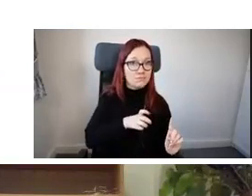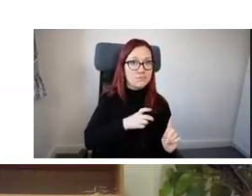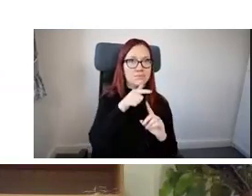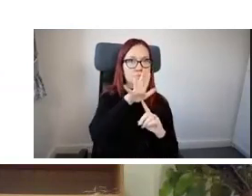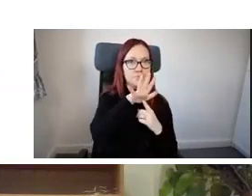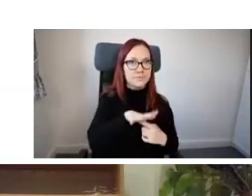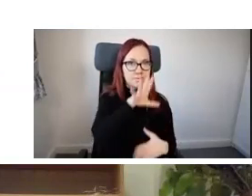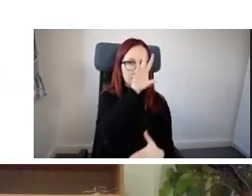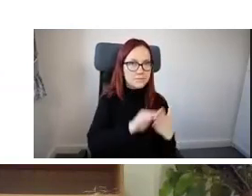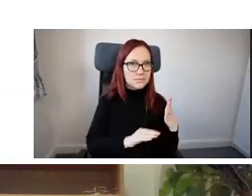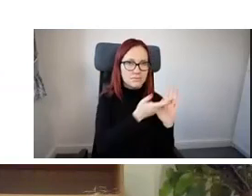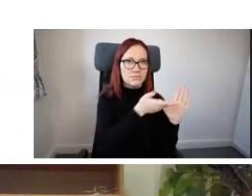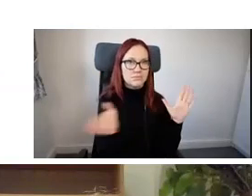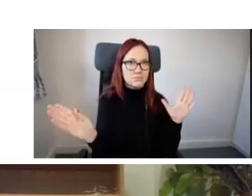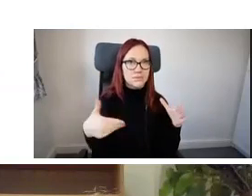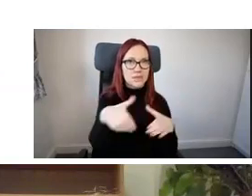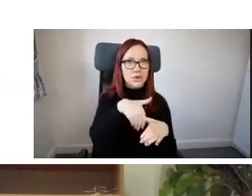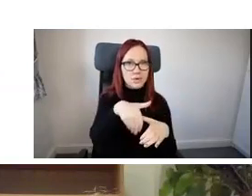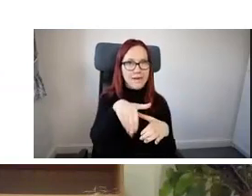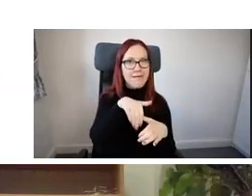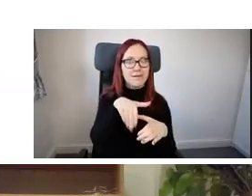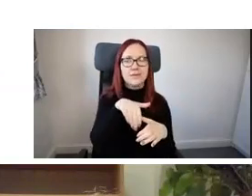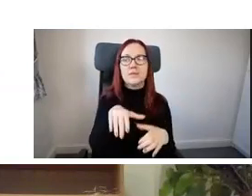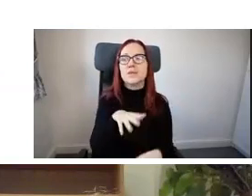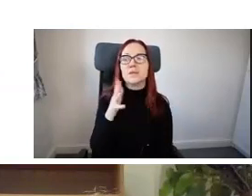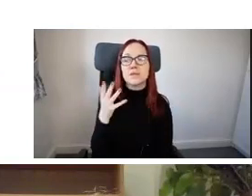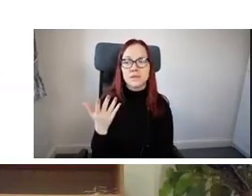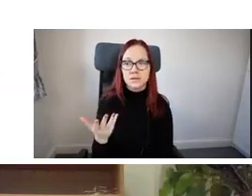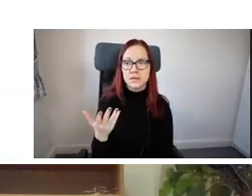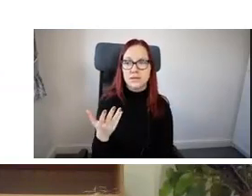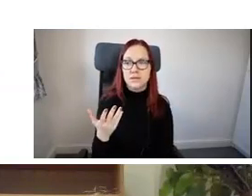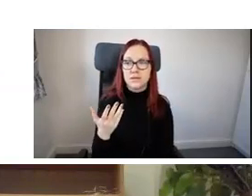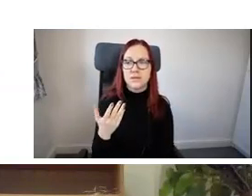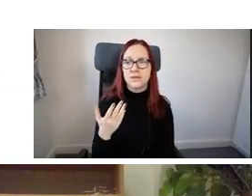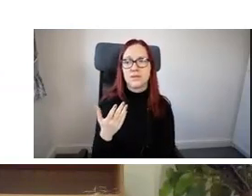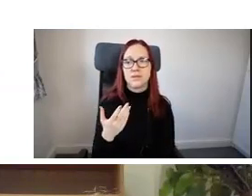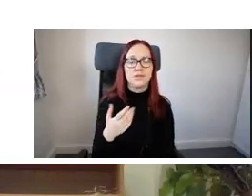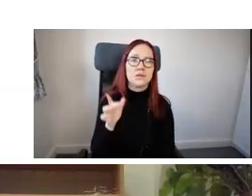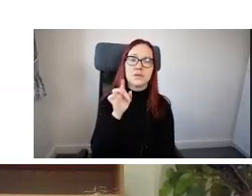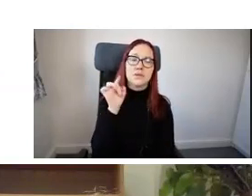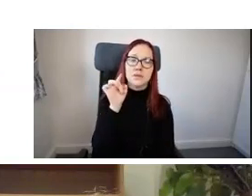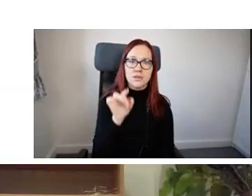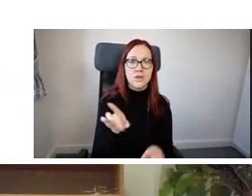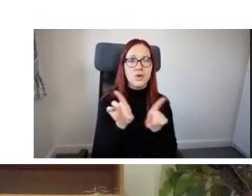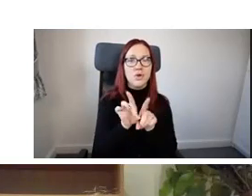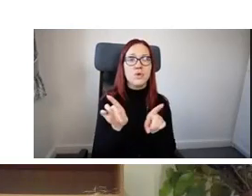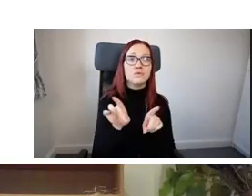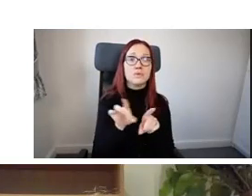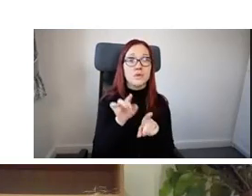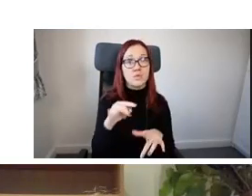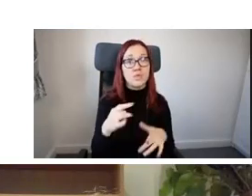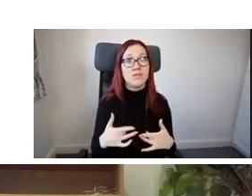contexts. And the most prominent helpful elements were goals being a channel for open communication